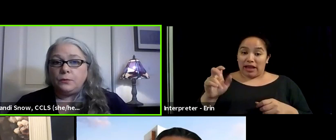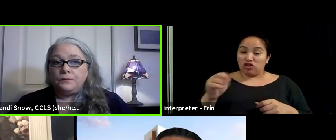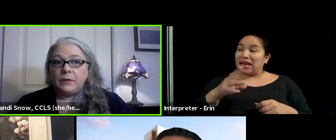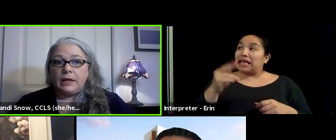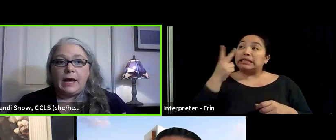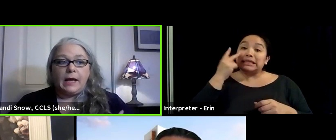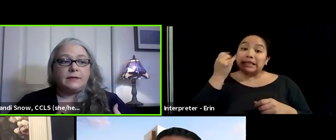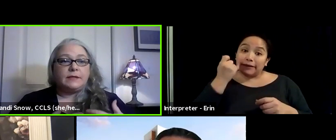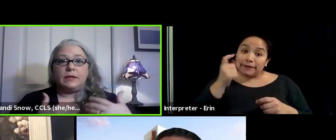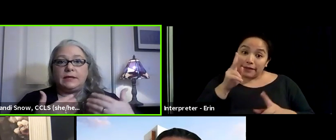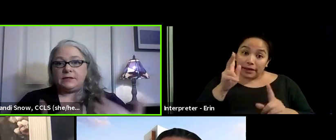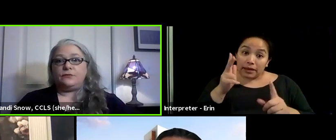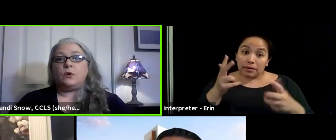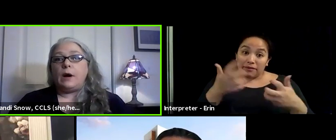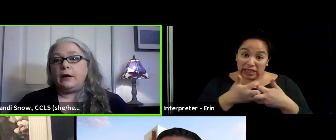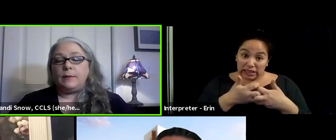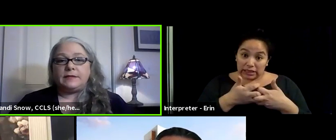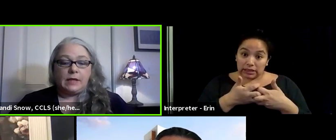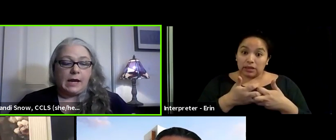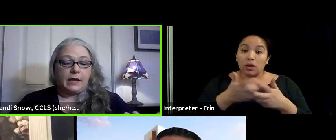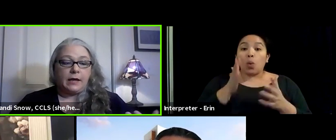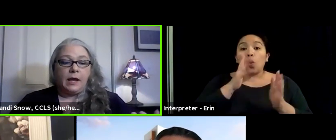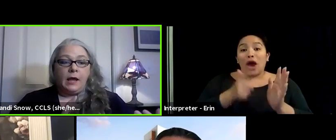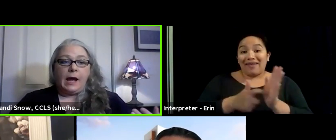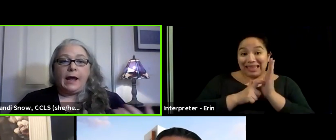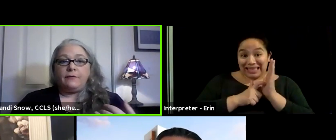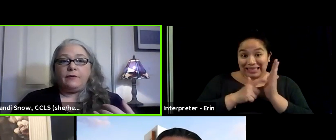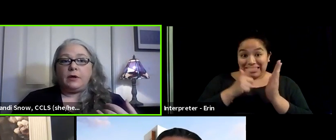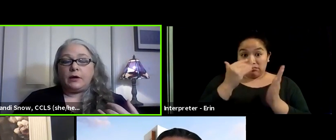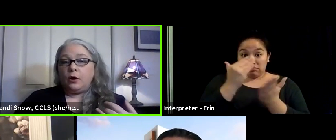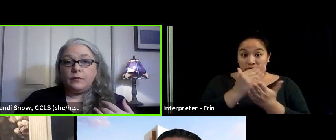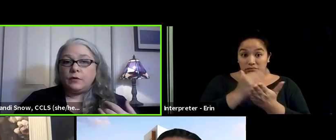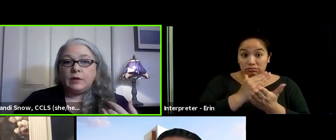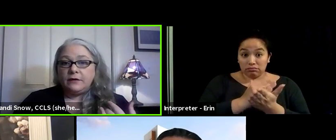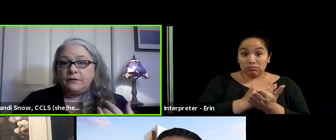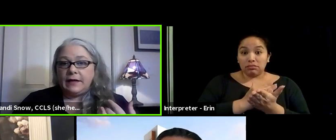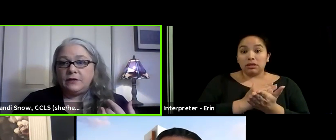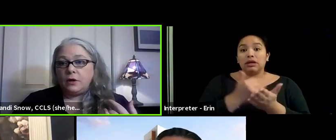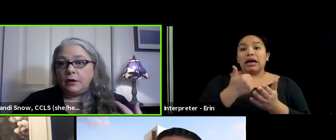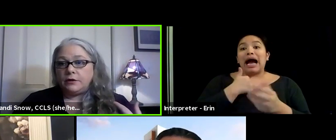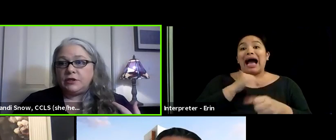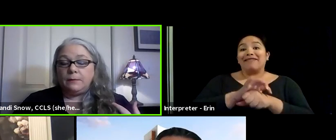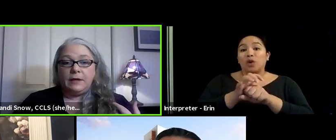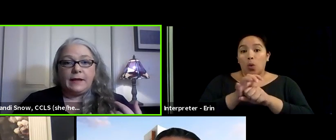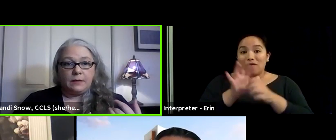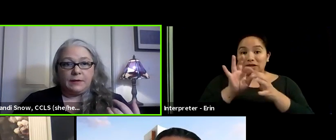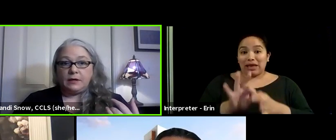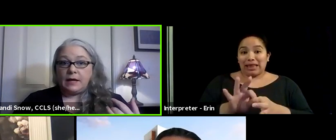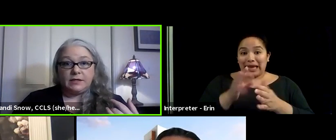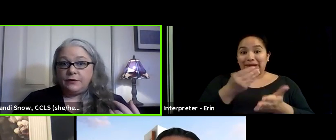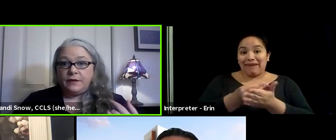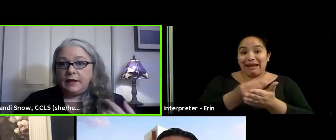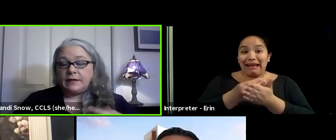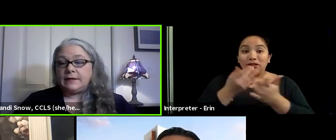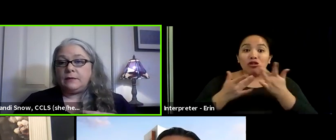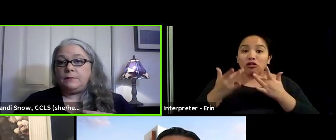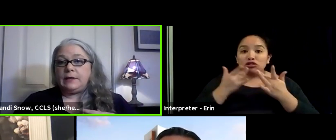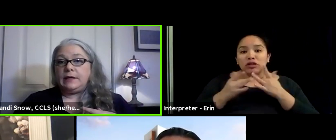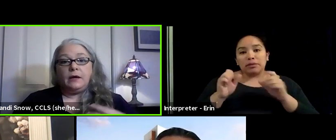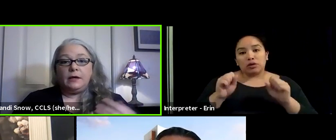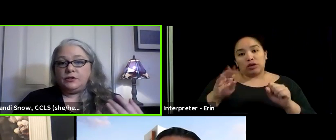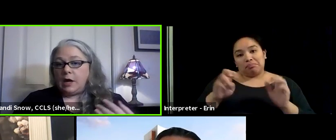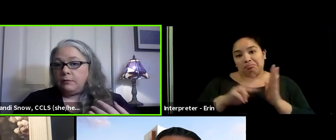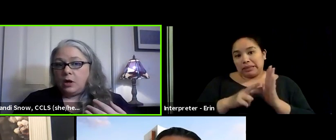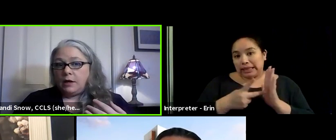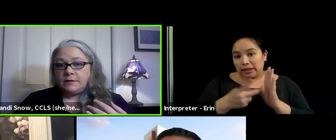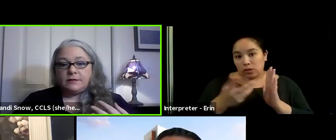for you. It has a list of requirements, like I have a COVID related financial hardship, and that can be a lot of different things. It can